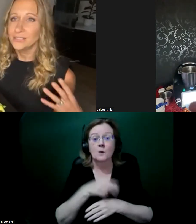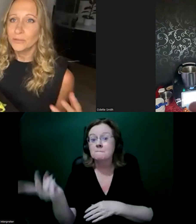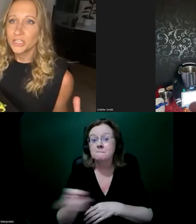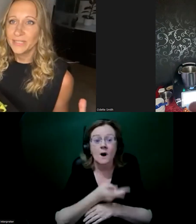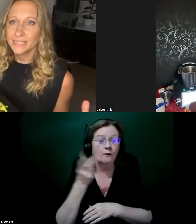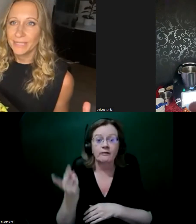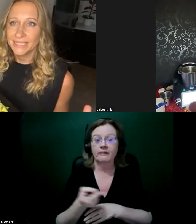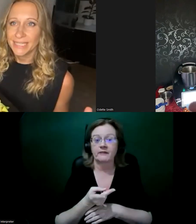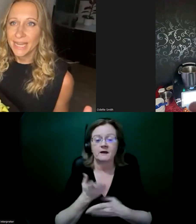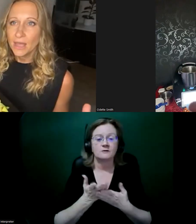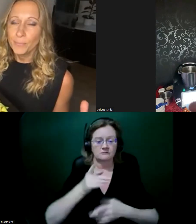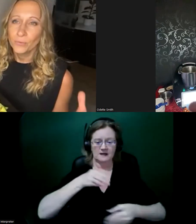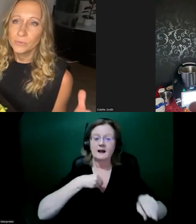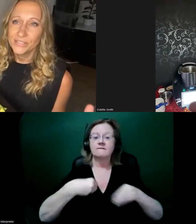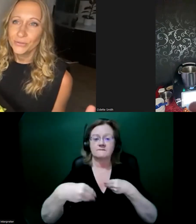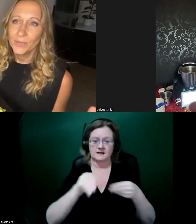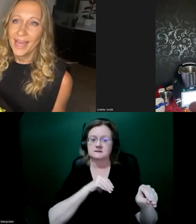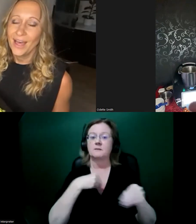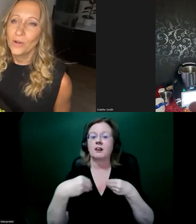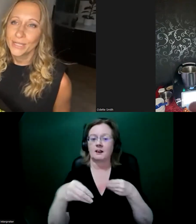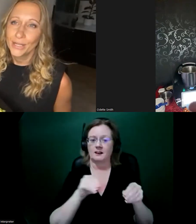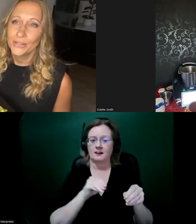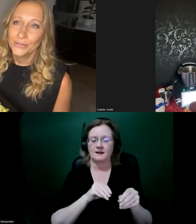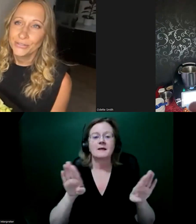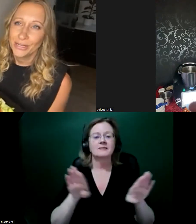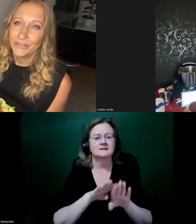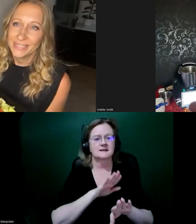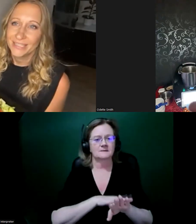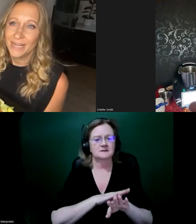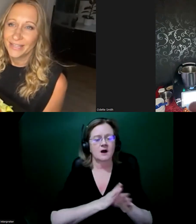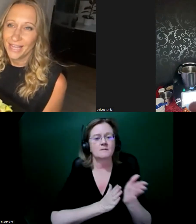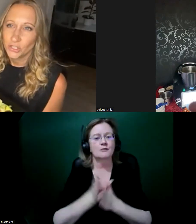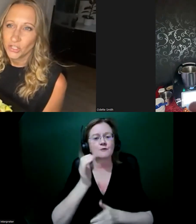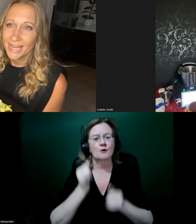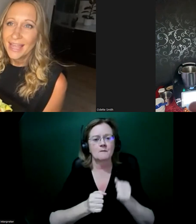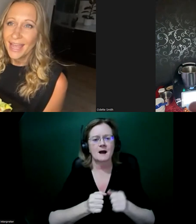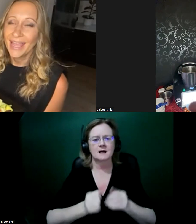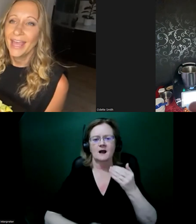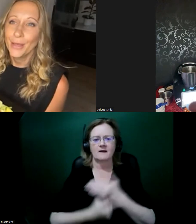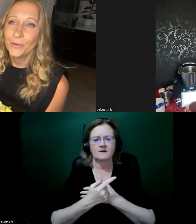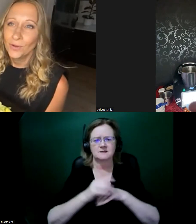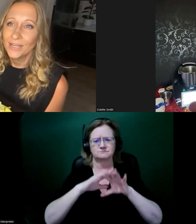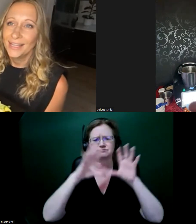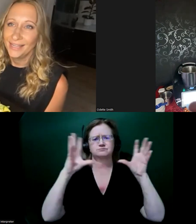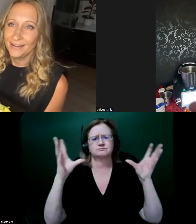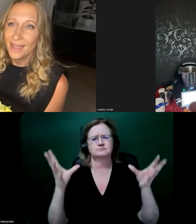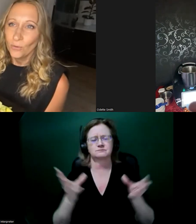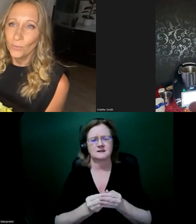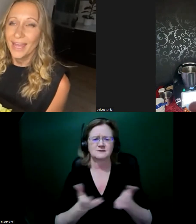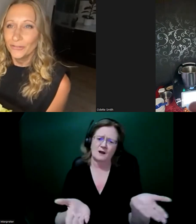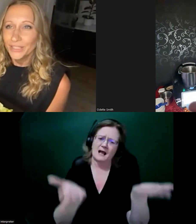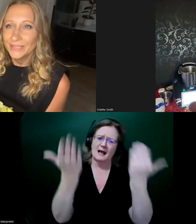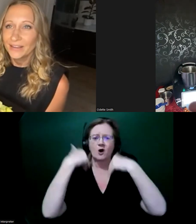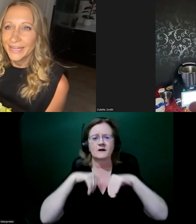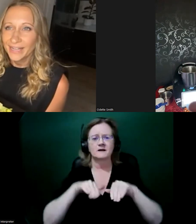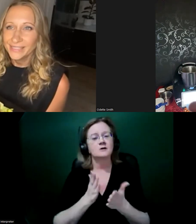there's so much flexibility, but also we are holding a huge amount of events around the country, and come on in. We